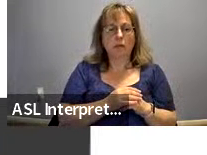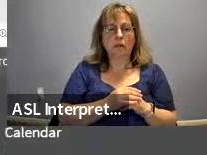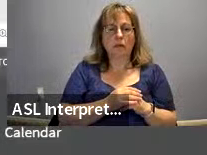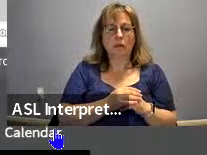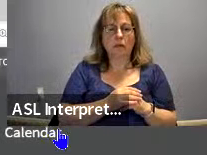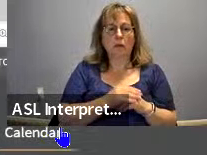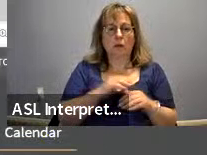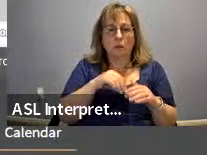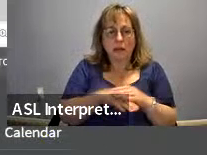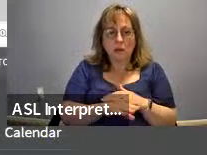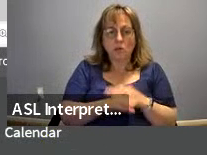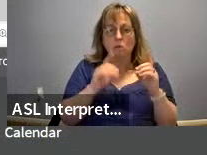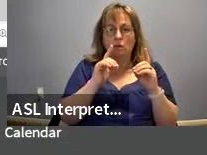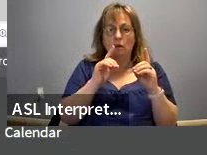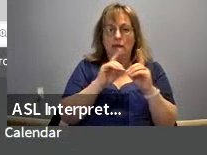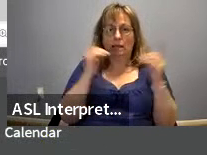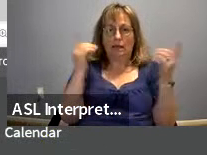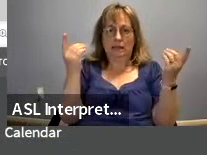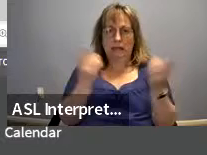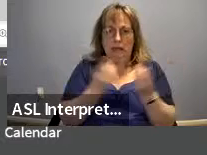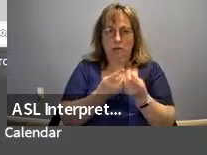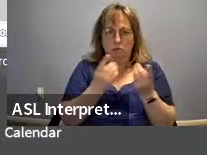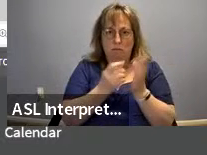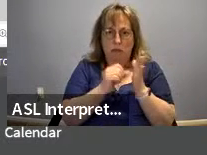district site.